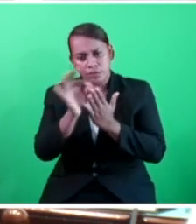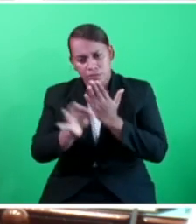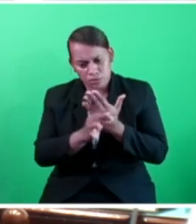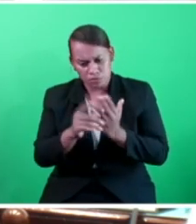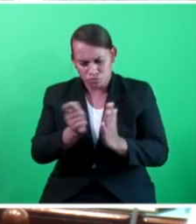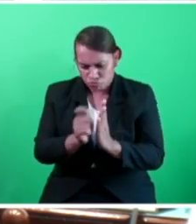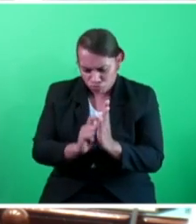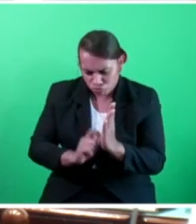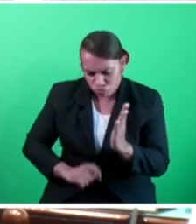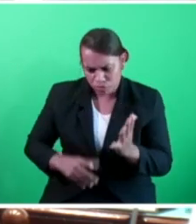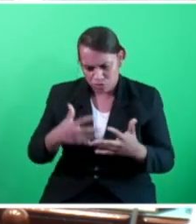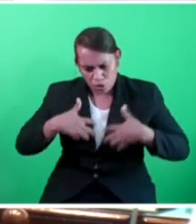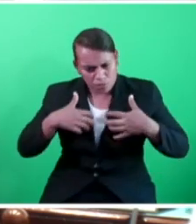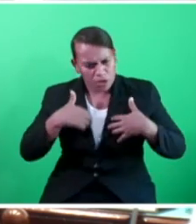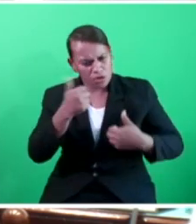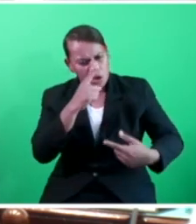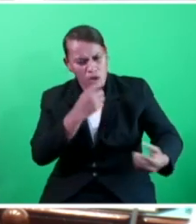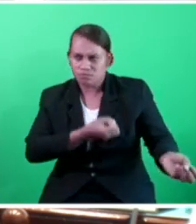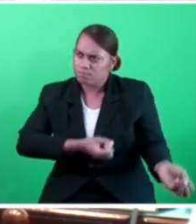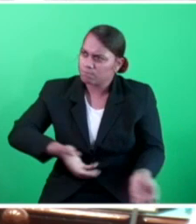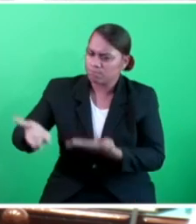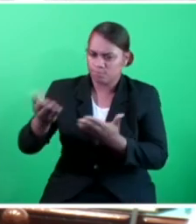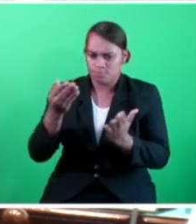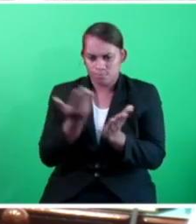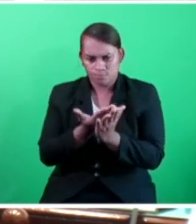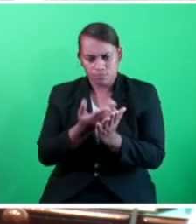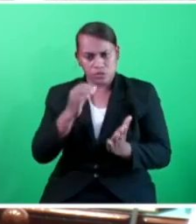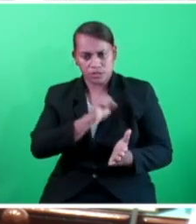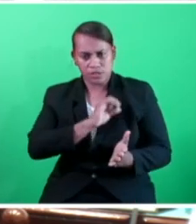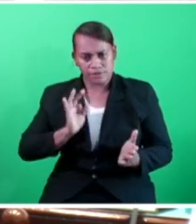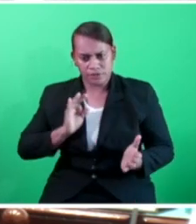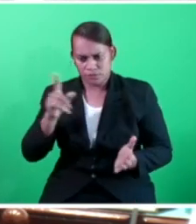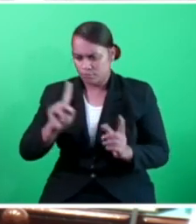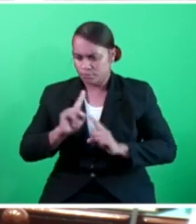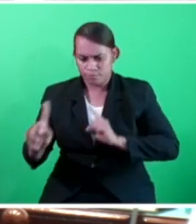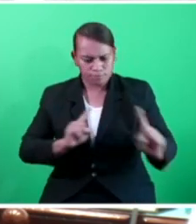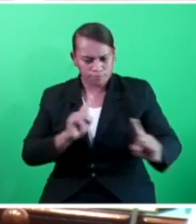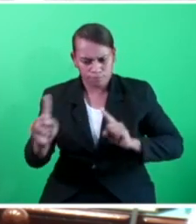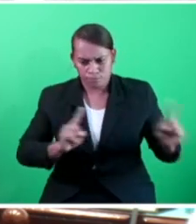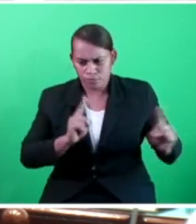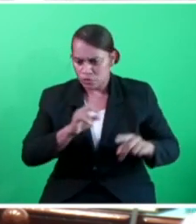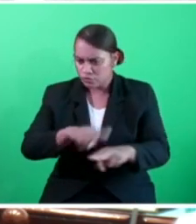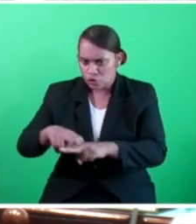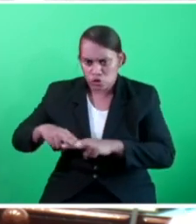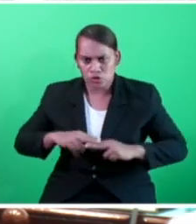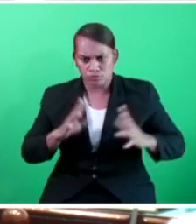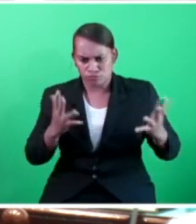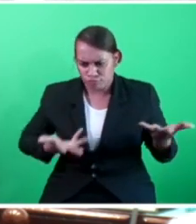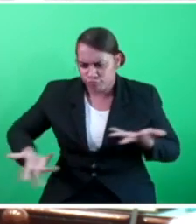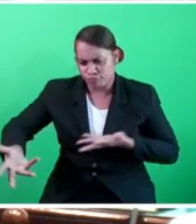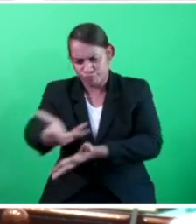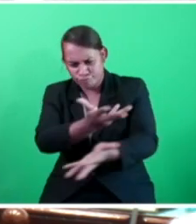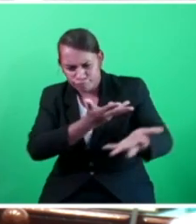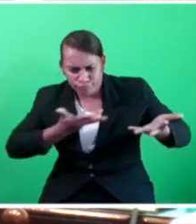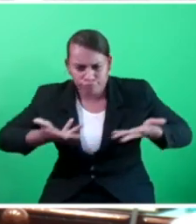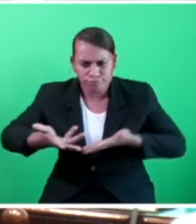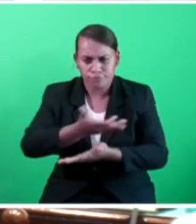our staff went out and undertook consultations throughout Fiji. 3 weeks ago, we then